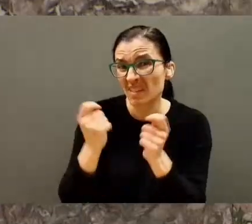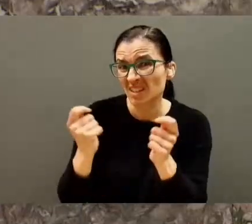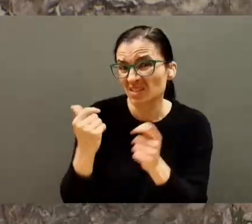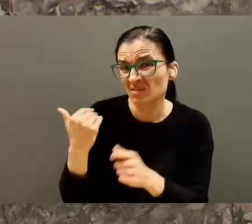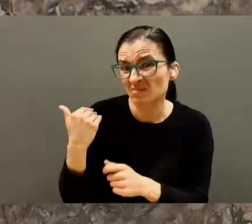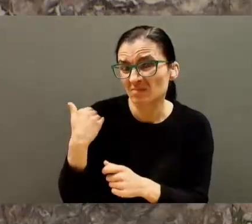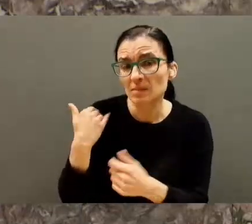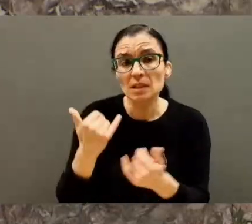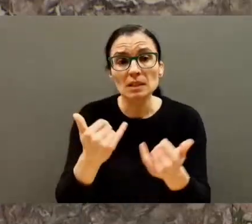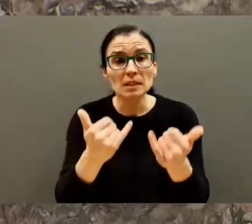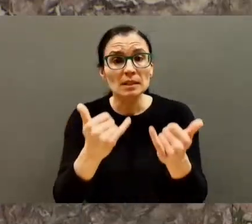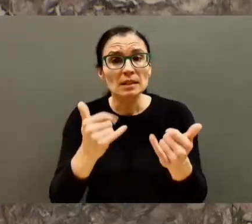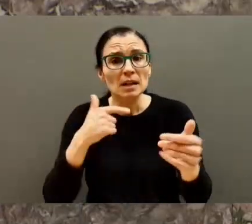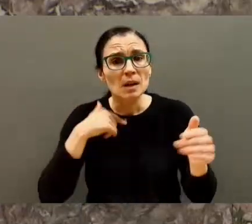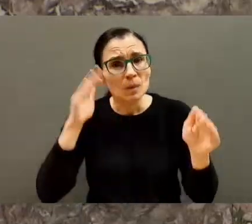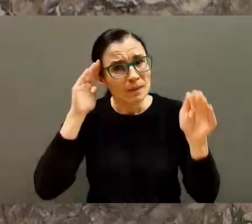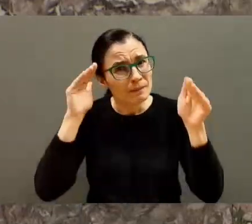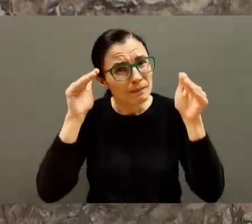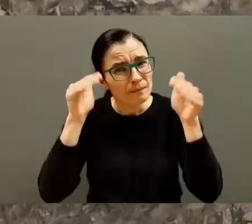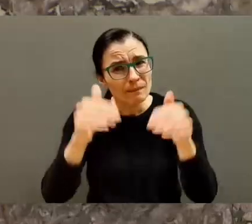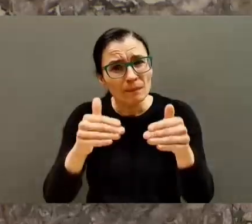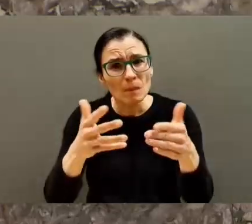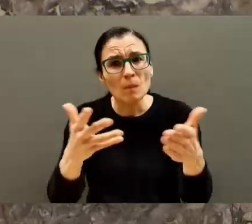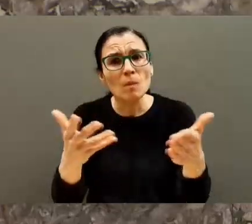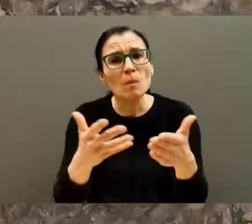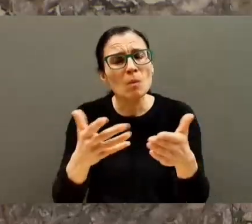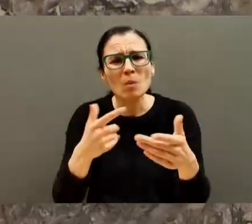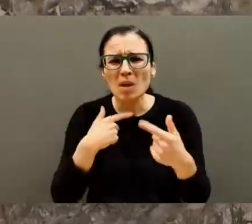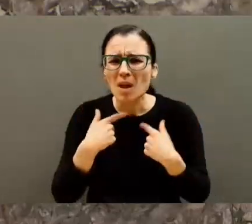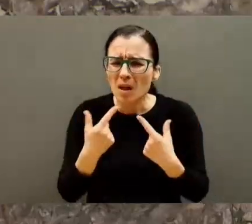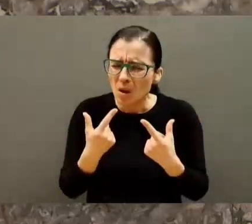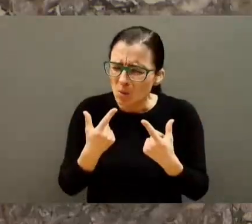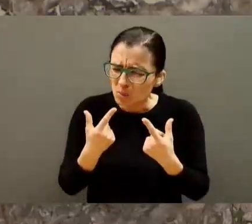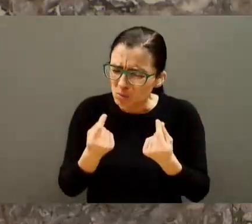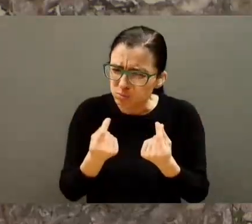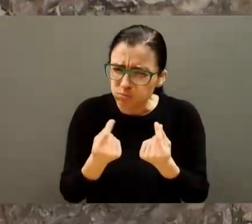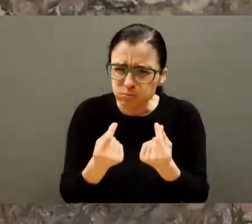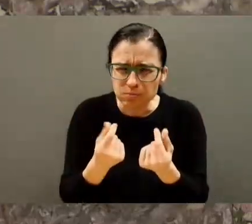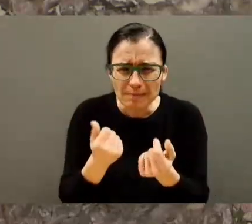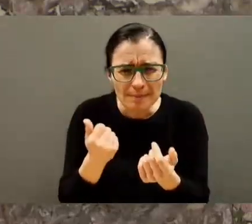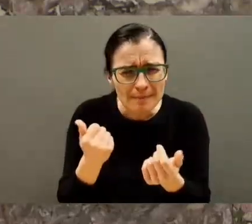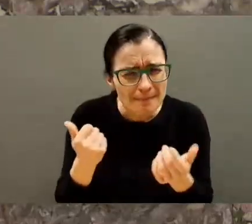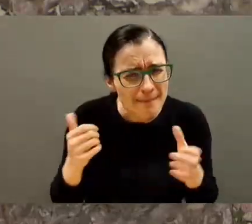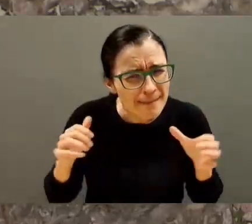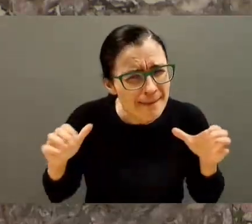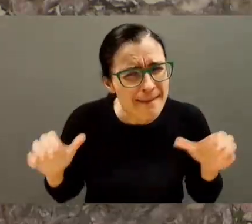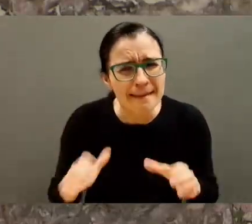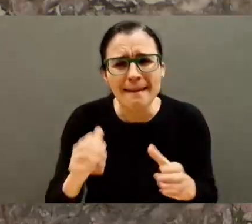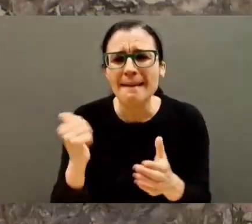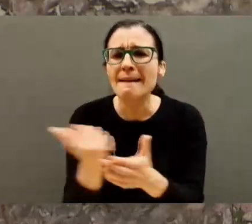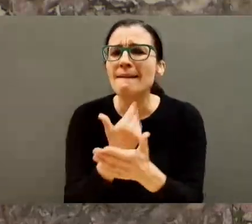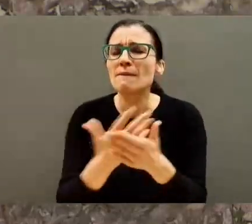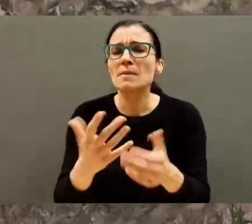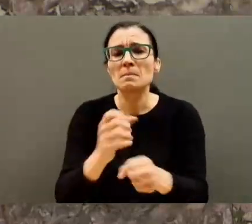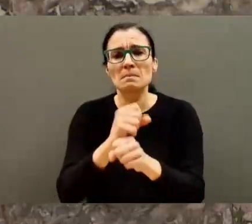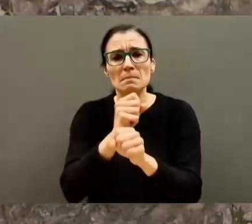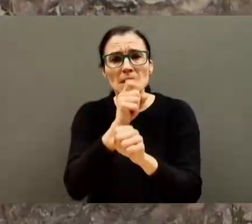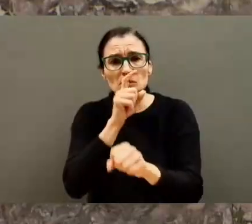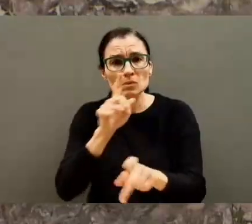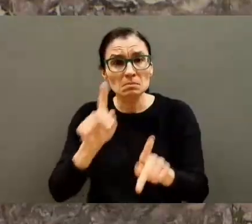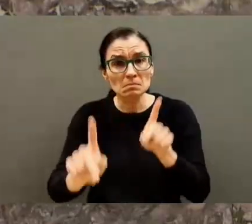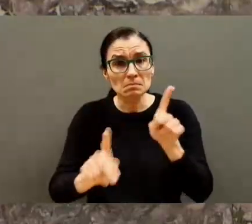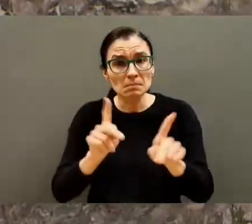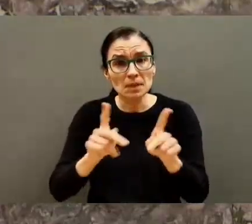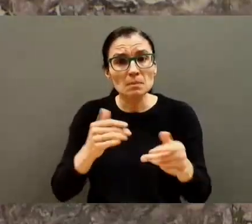doing everything that we can to ensure that people are receiving the right supports. And I know that people want action,